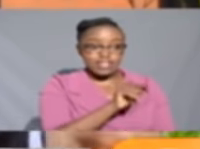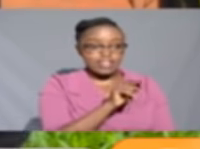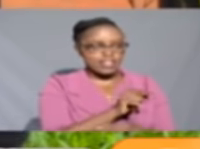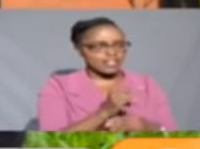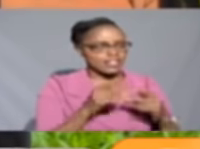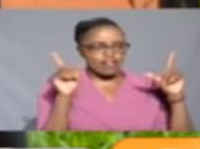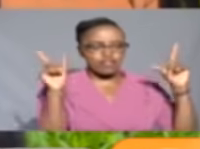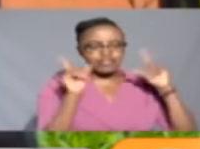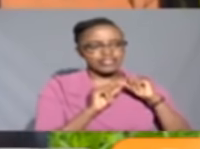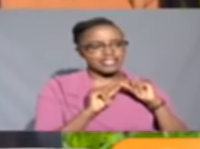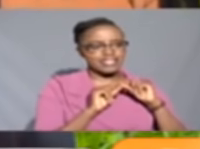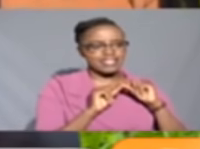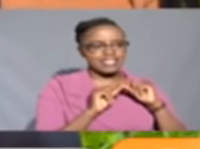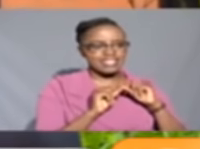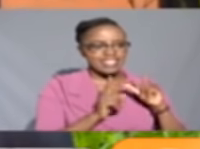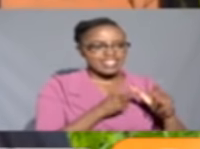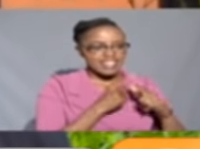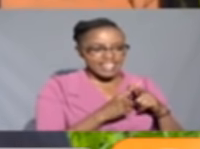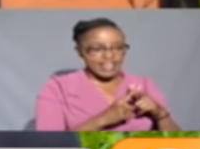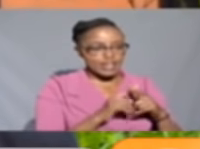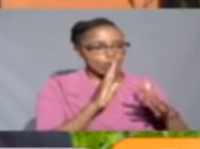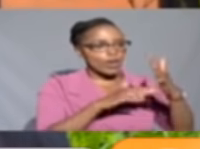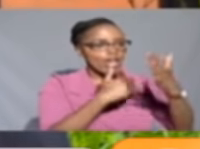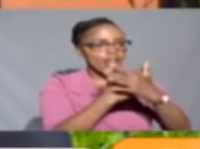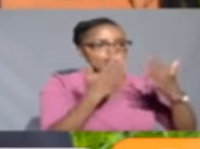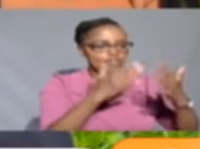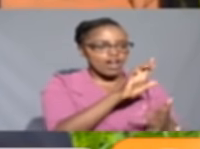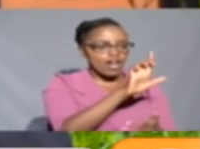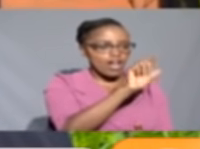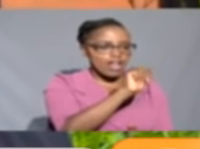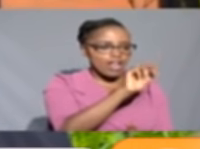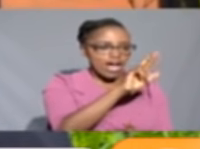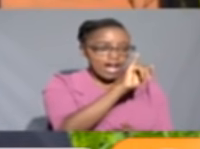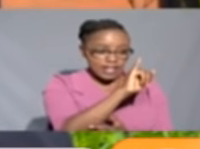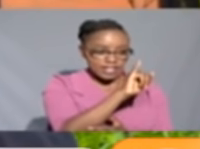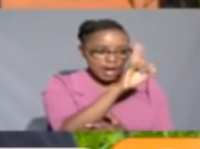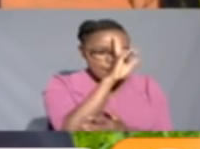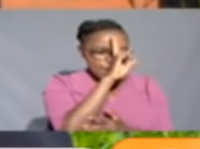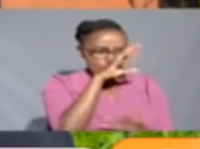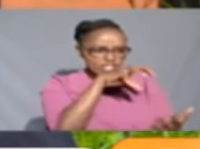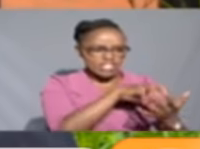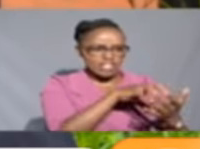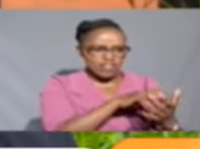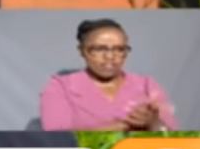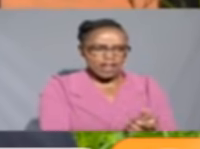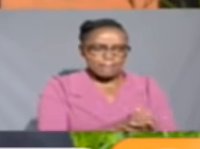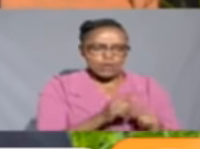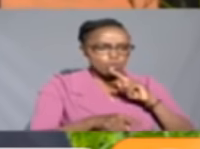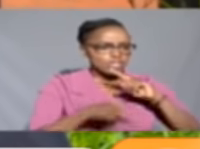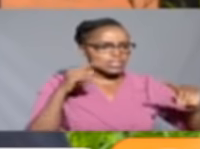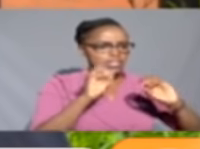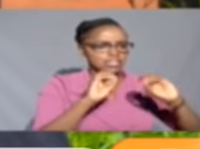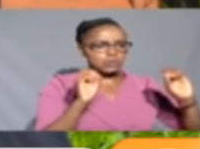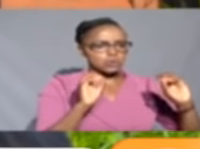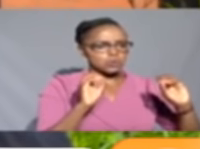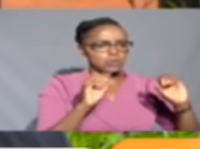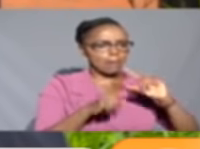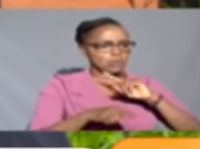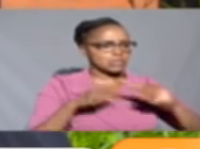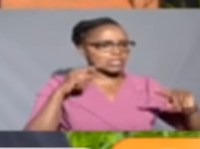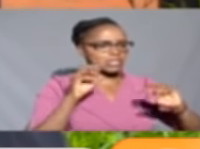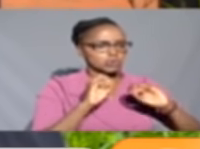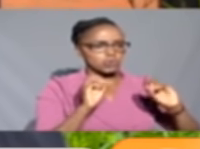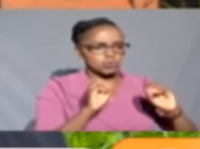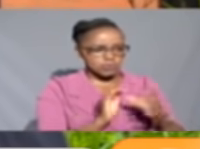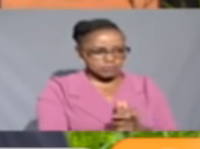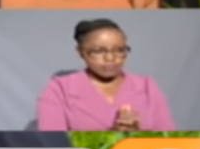over. Eventually, we end up in Lari, at the Lari police station. So I was not killed. We end up